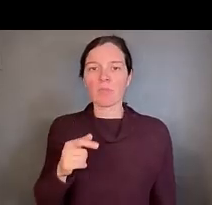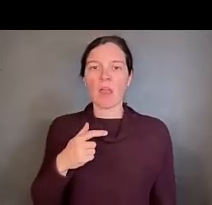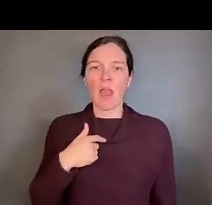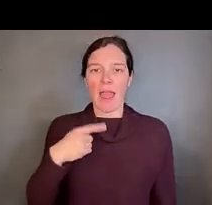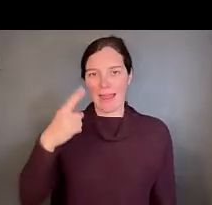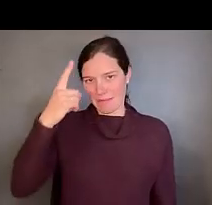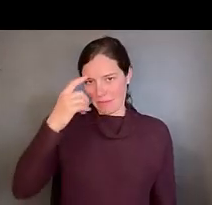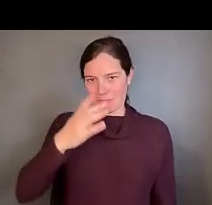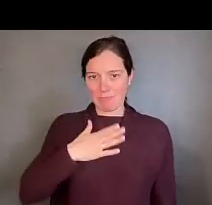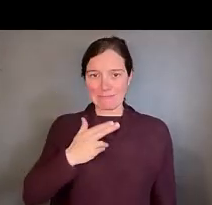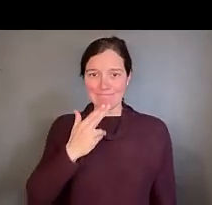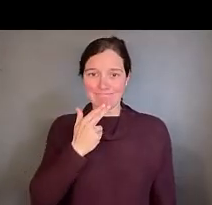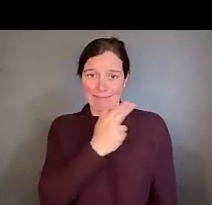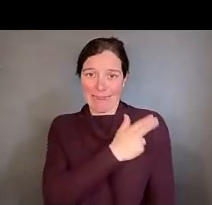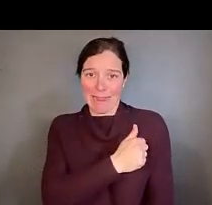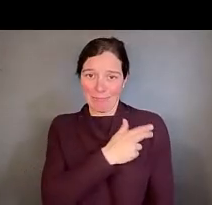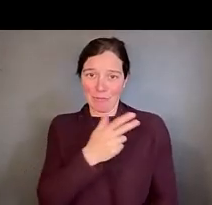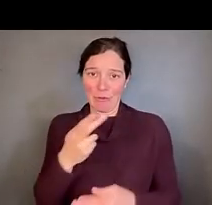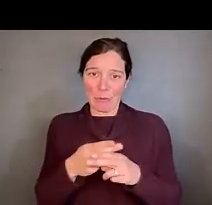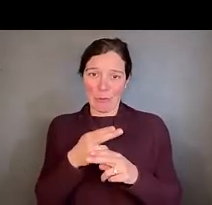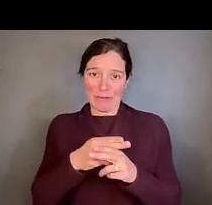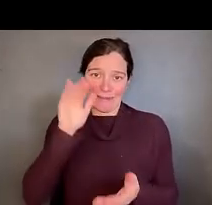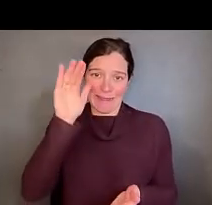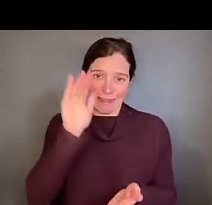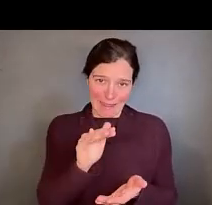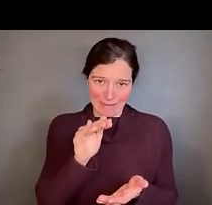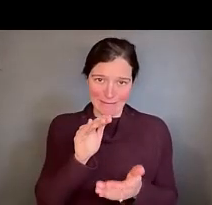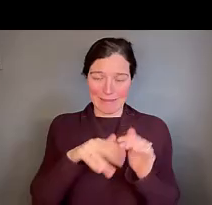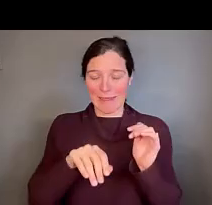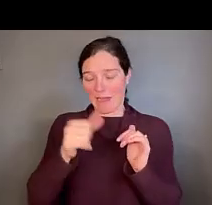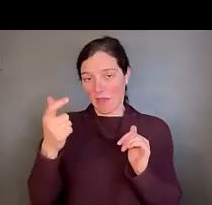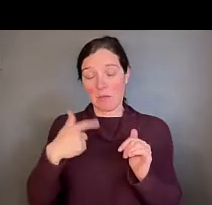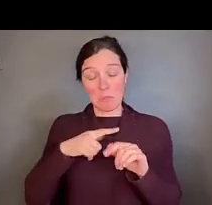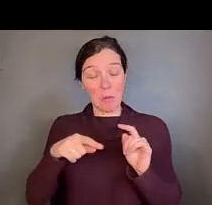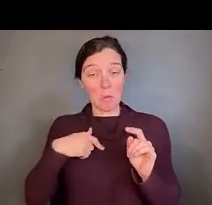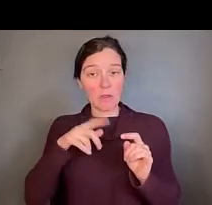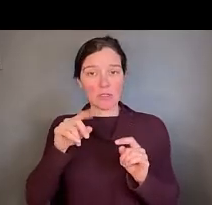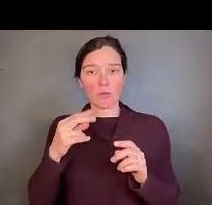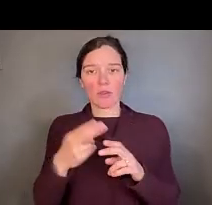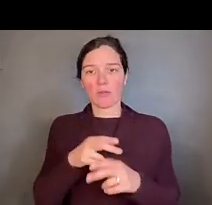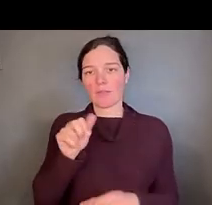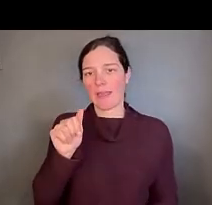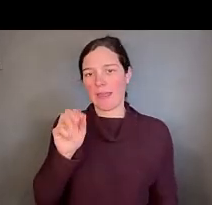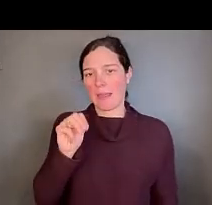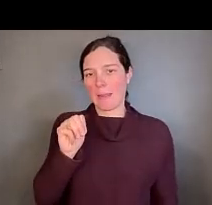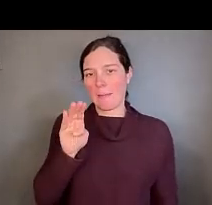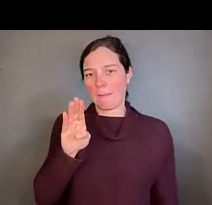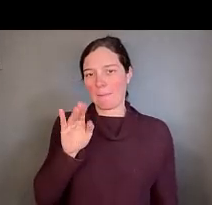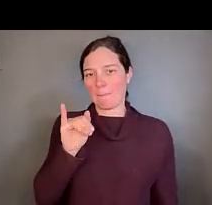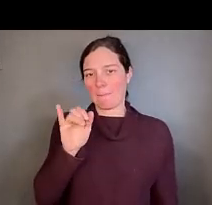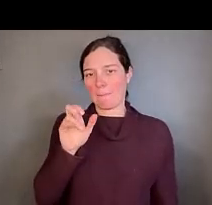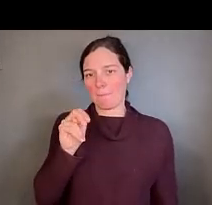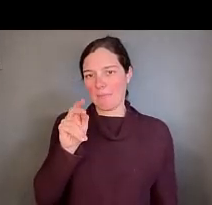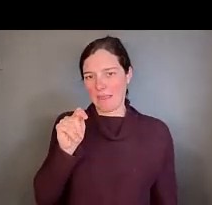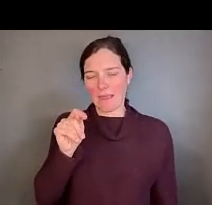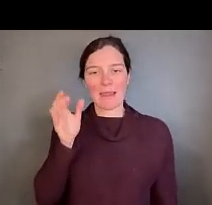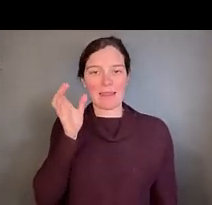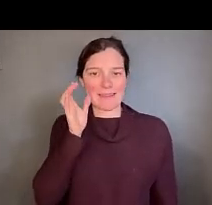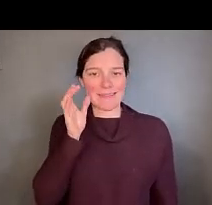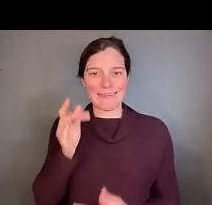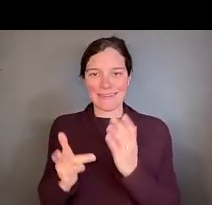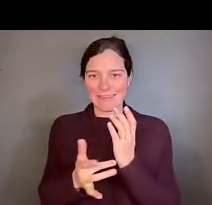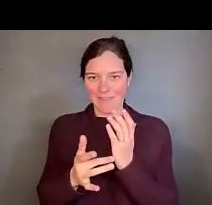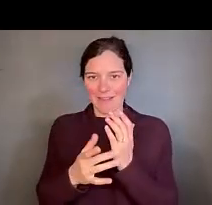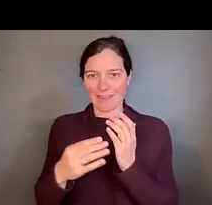that my little hospital probably uses it less extensively, but we are using it. We use ambient listening devices in our physician